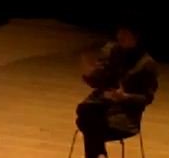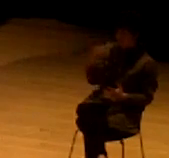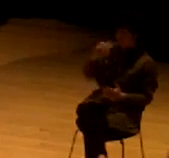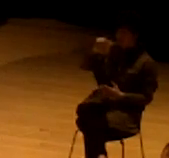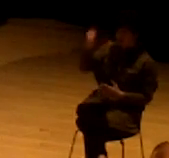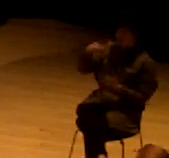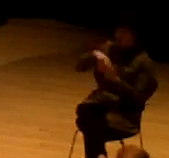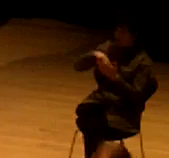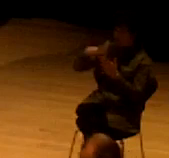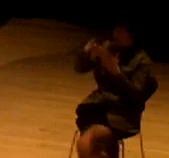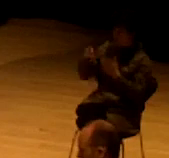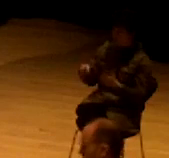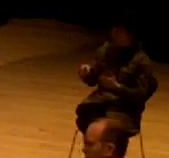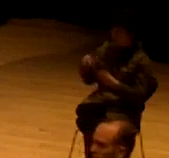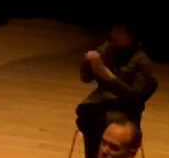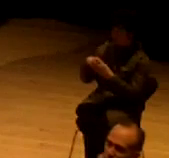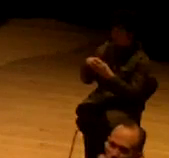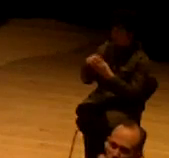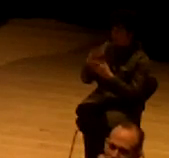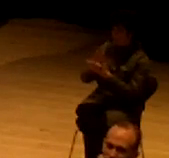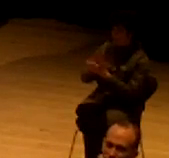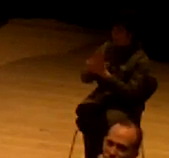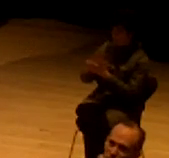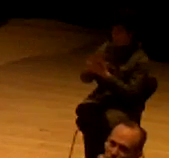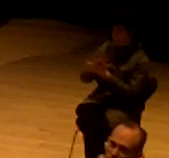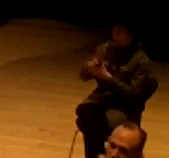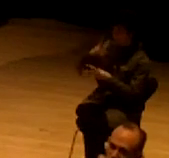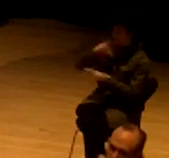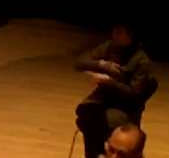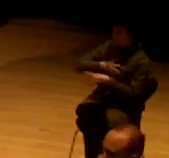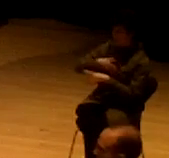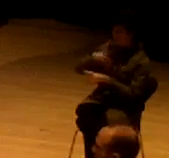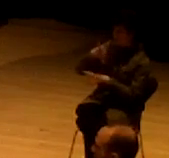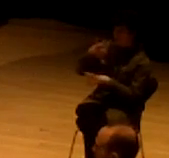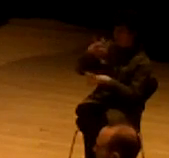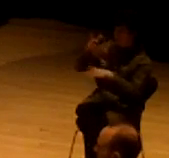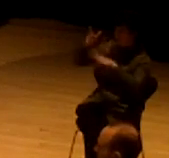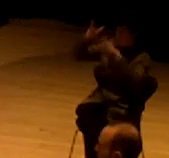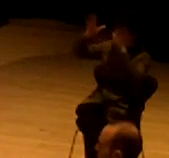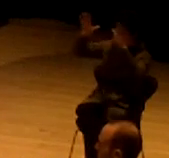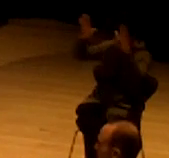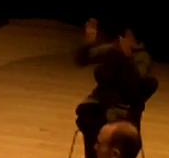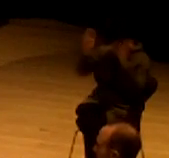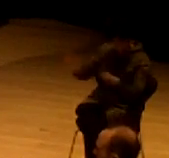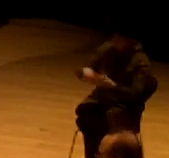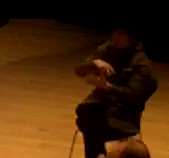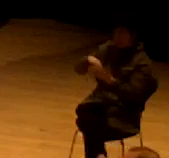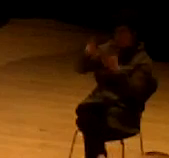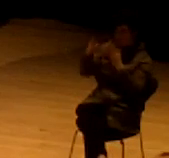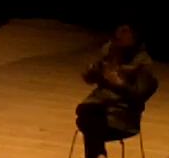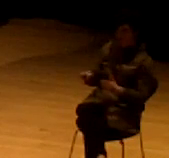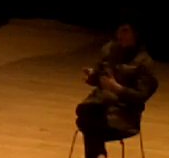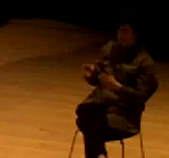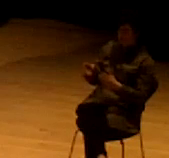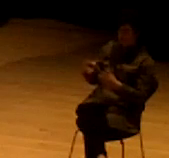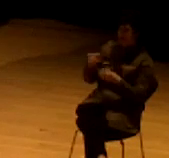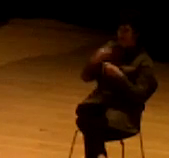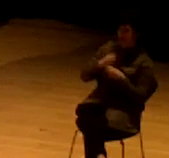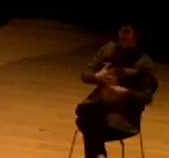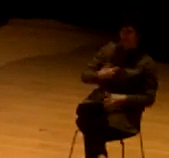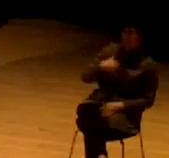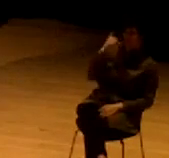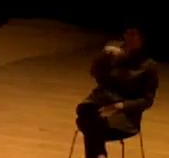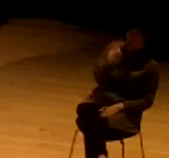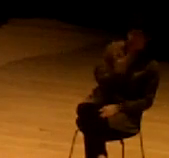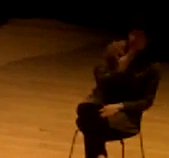fantastic dancers. So what they were able to do, and just their openness and their generosity towards